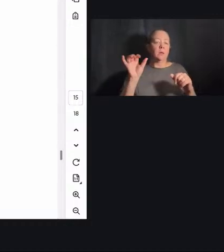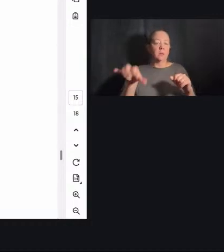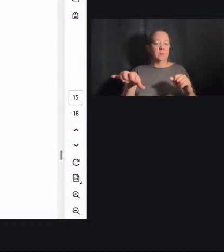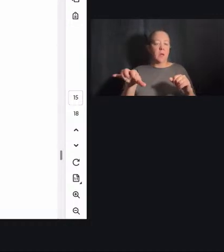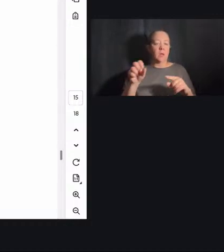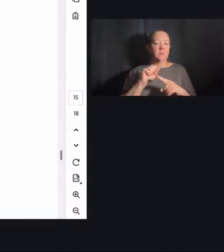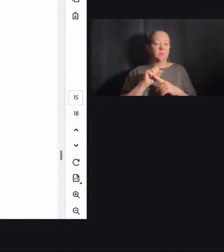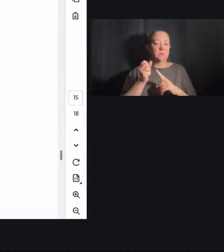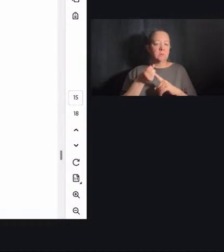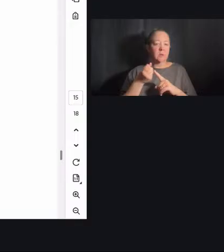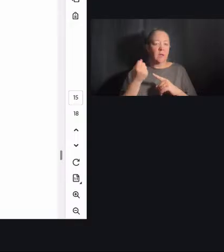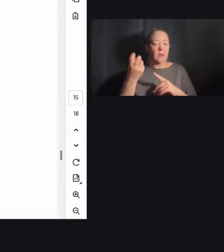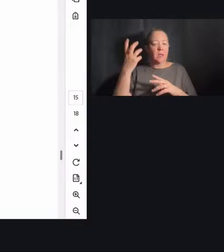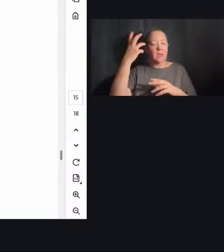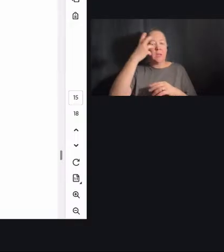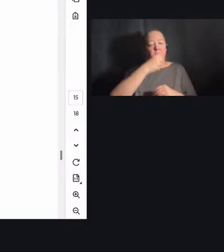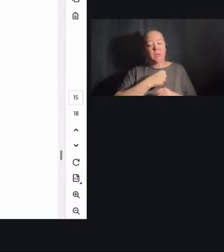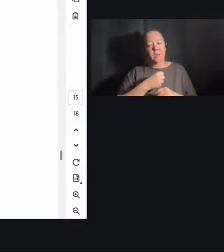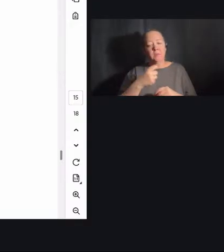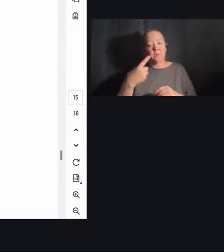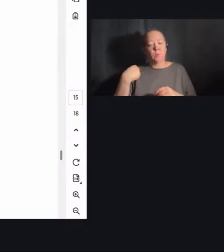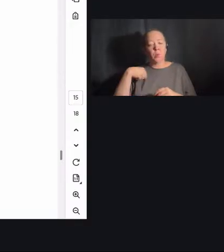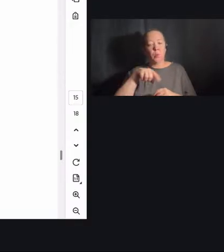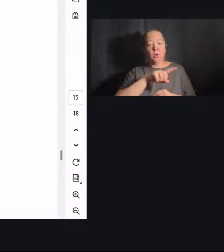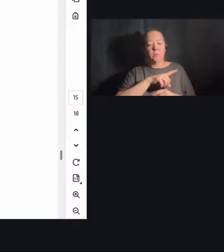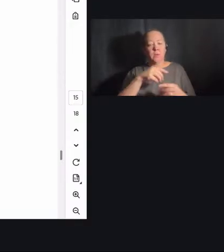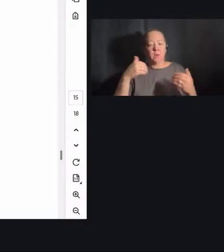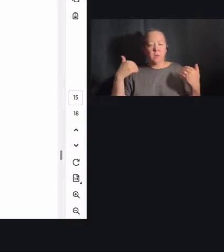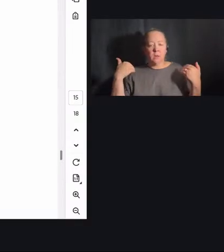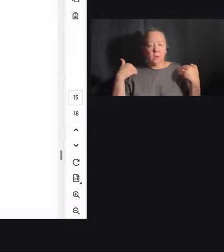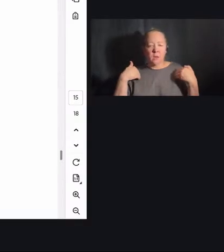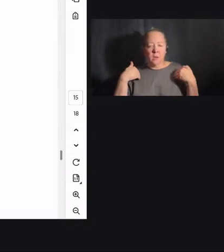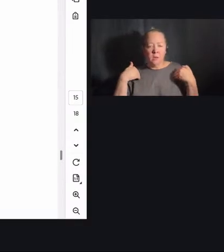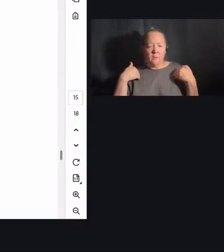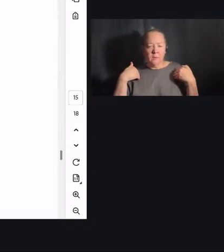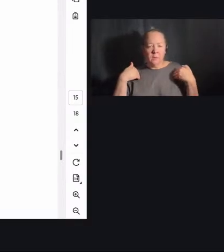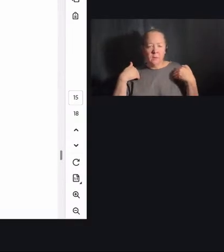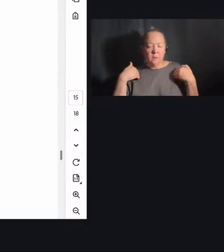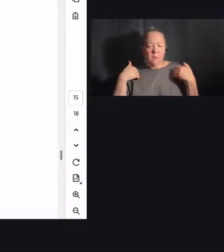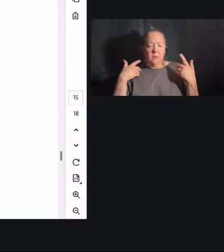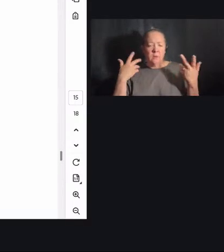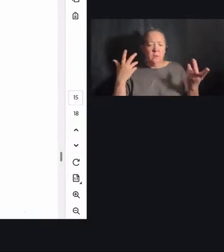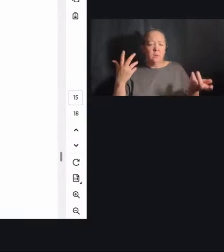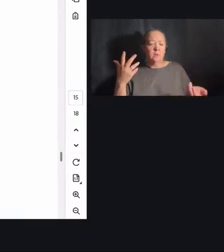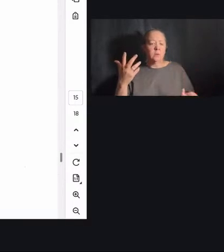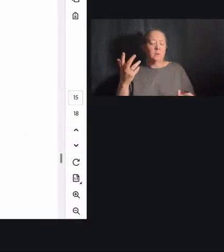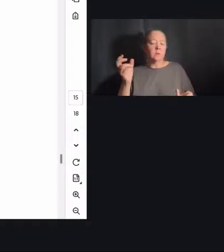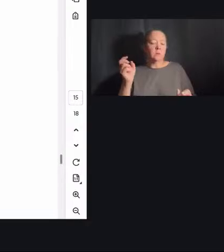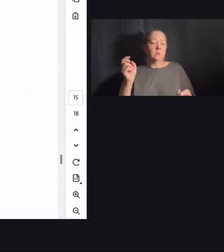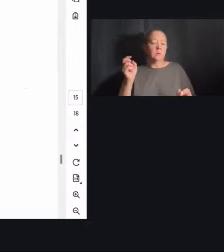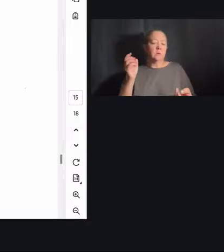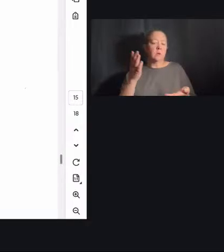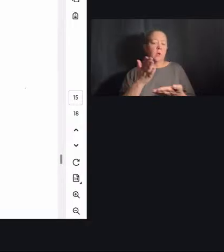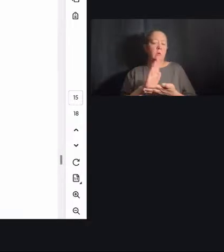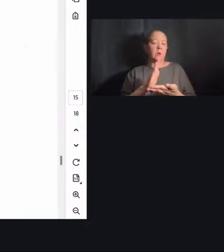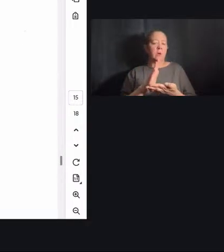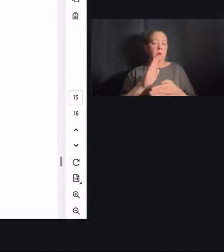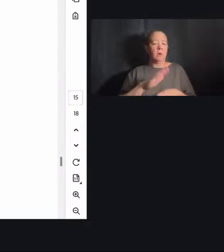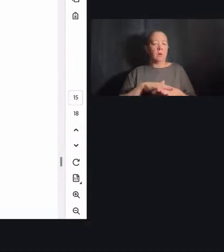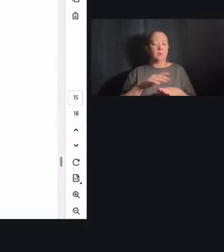I guess we've been having it over at the hospital, right? All right, so on the other bulk, you're allowed up to 3